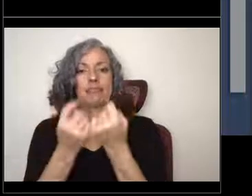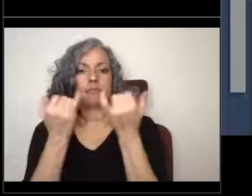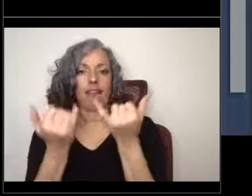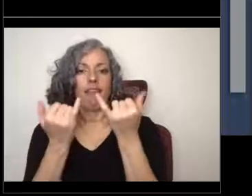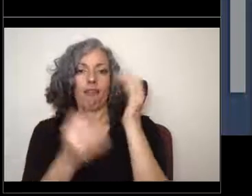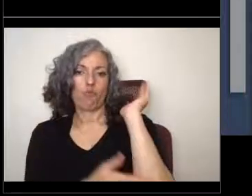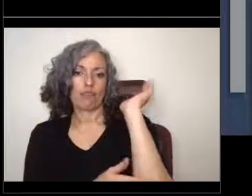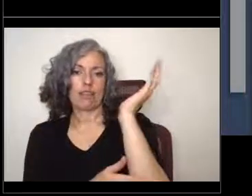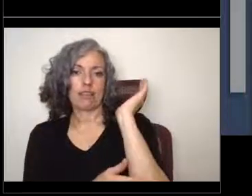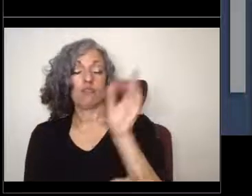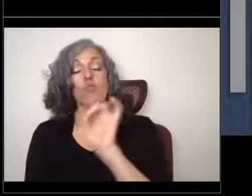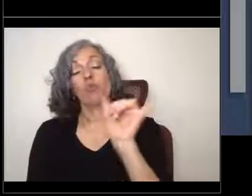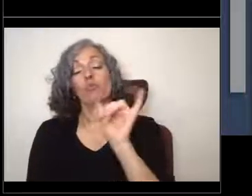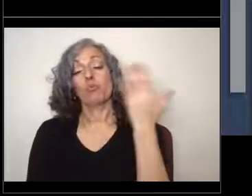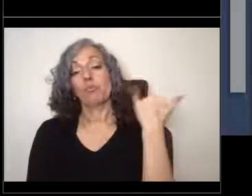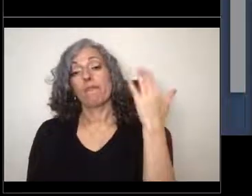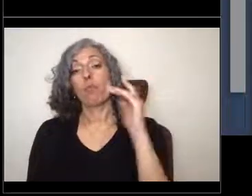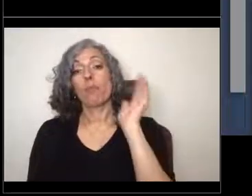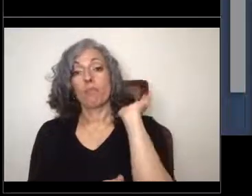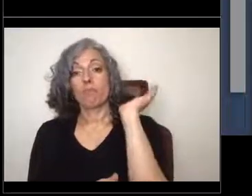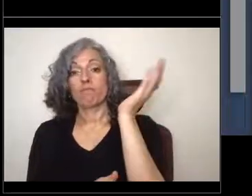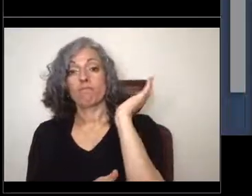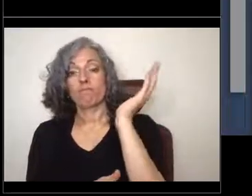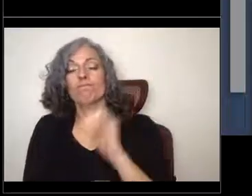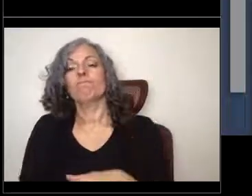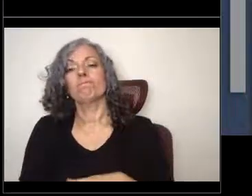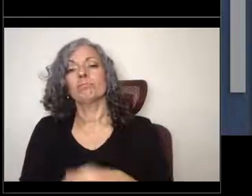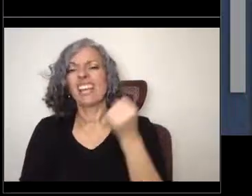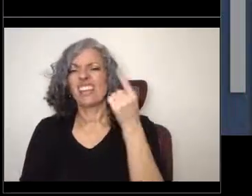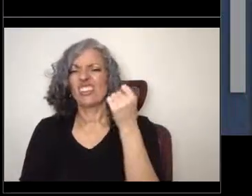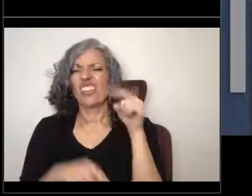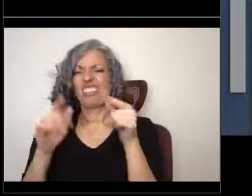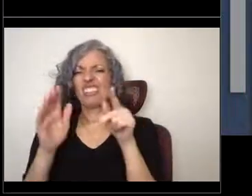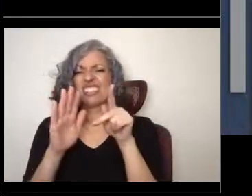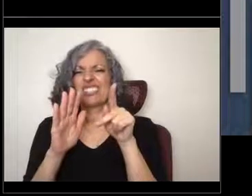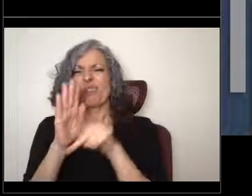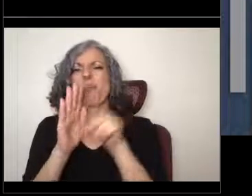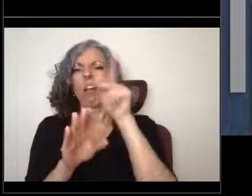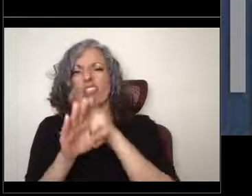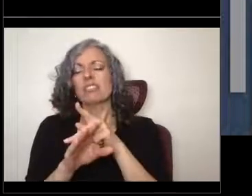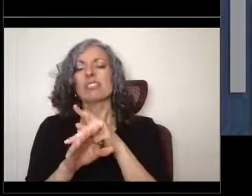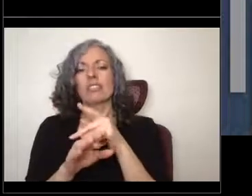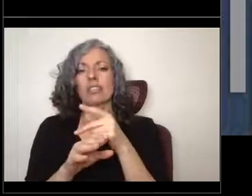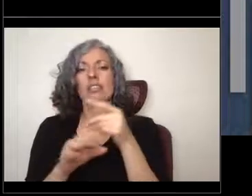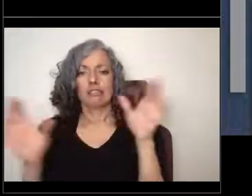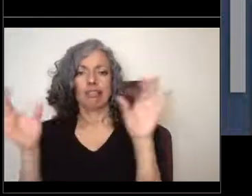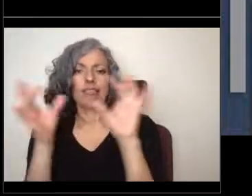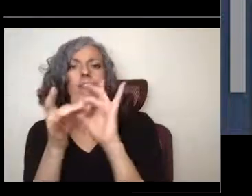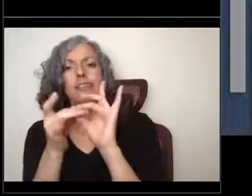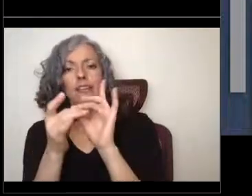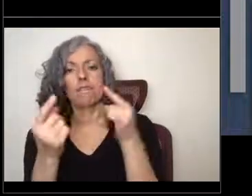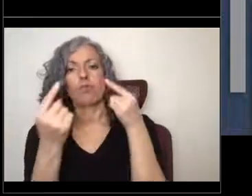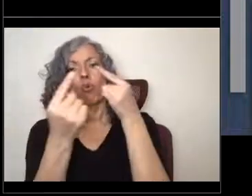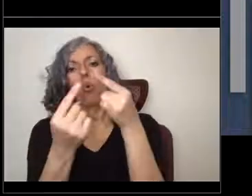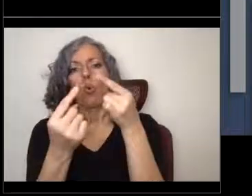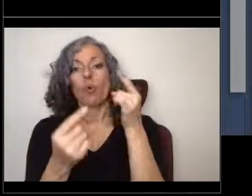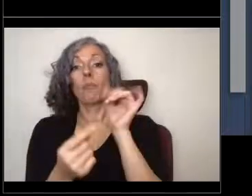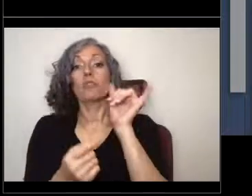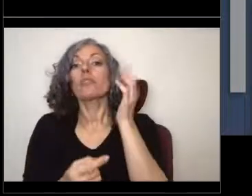Rural Counties Task Force. I understand that this policy documents an important link between current state goals and future projects and